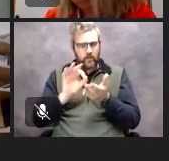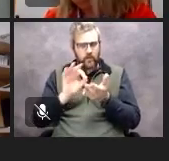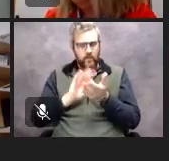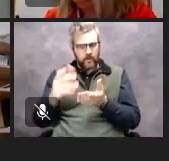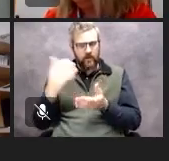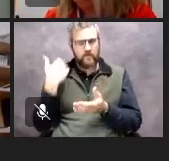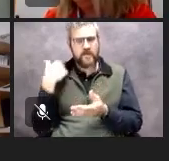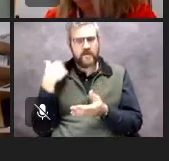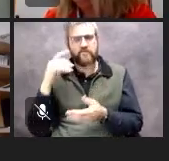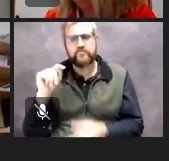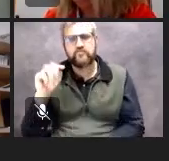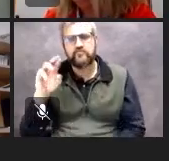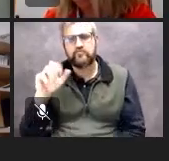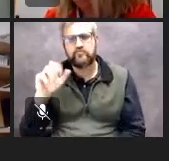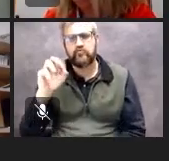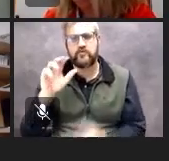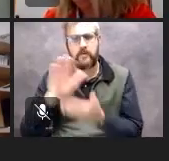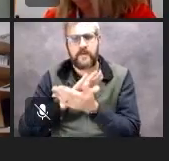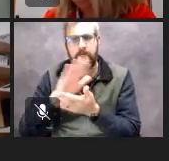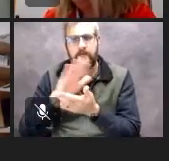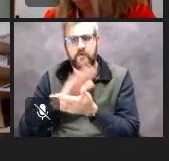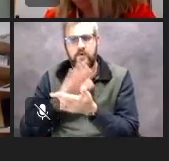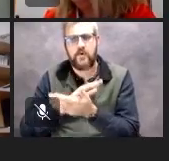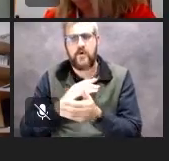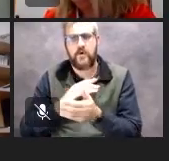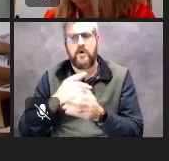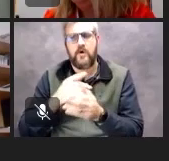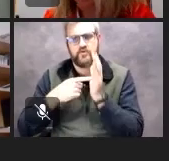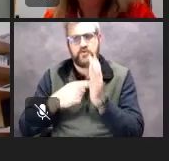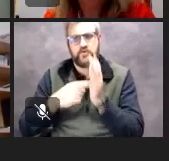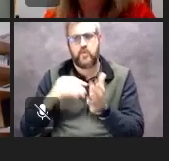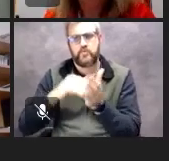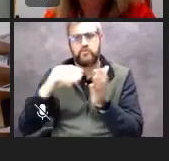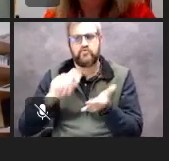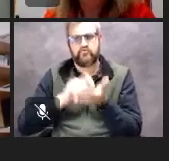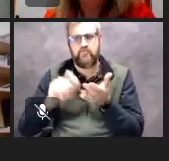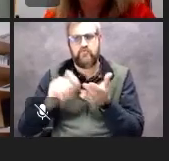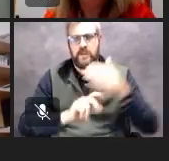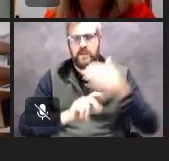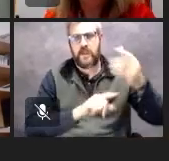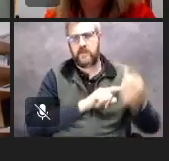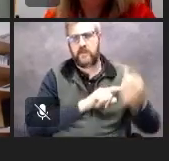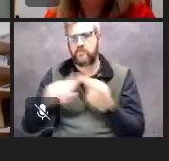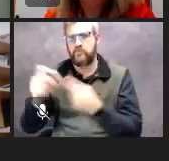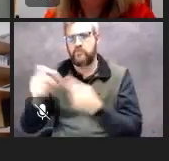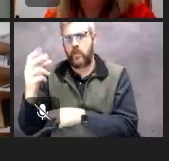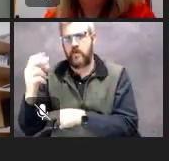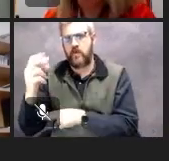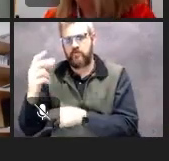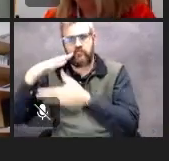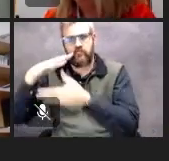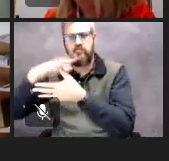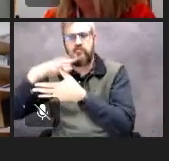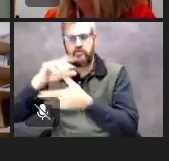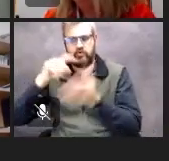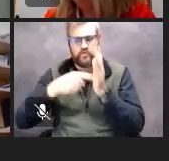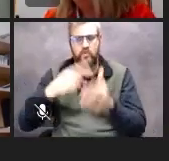tracer papers that actually progressed what student writing should look like from K all the way to 12, so that